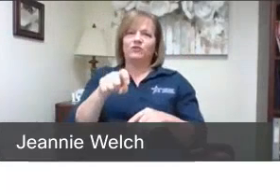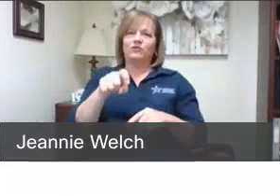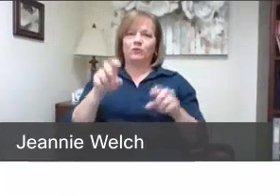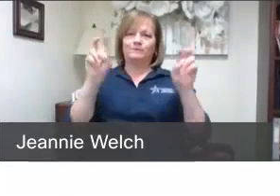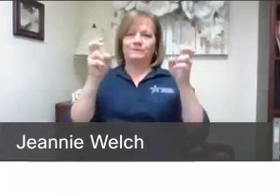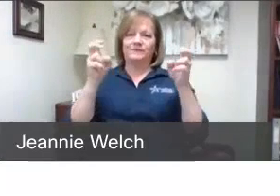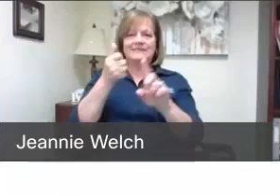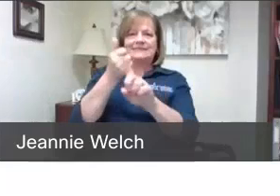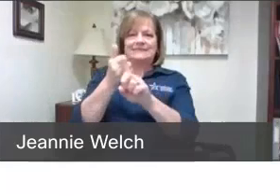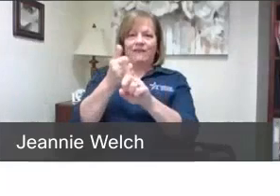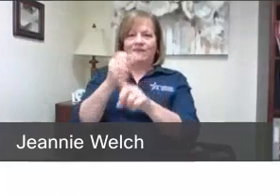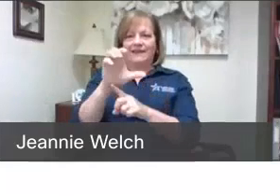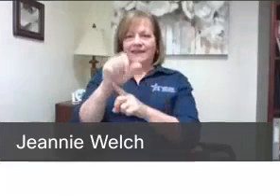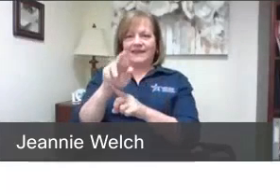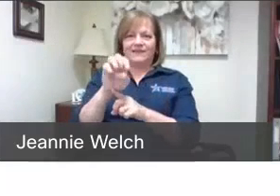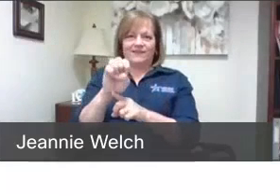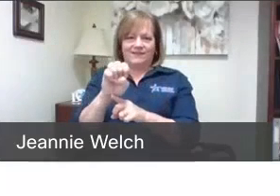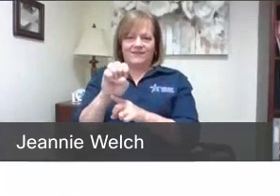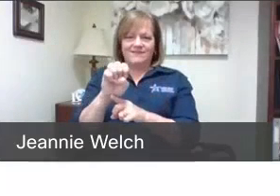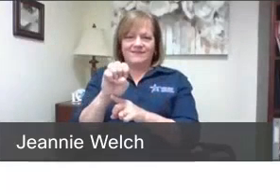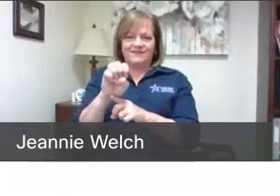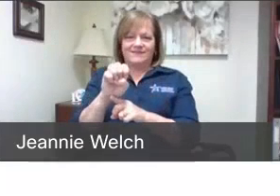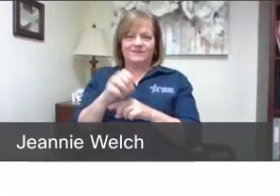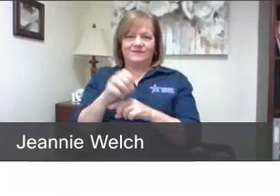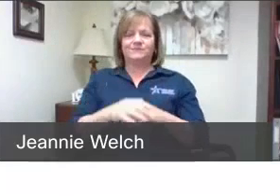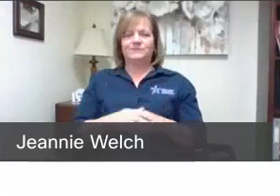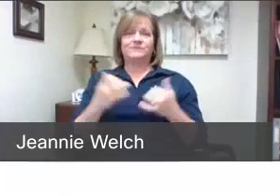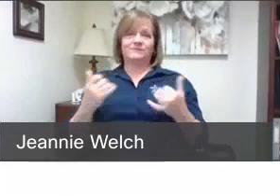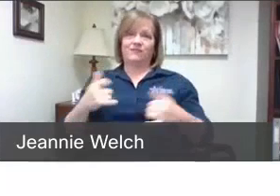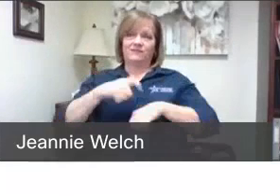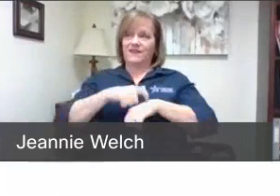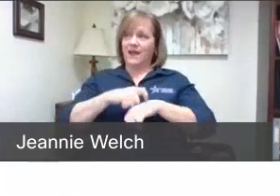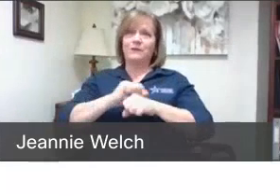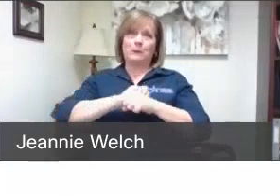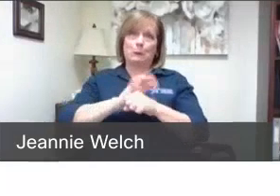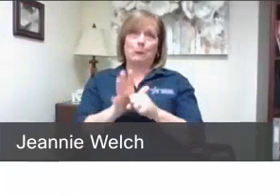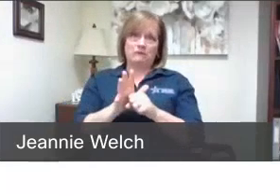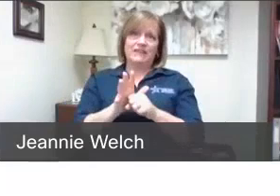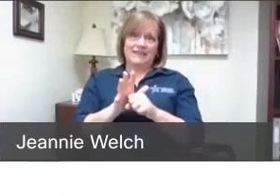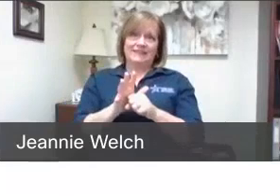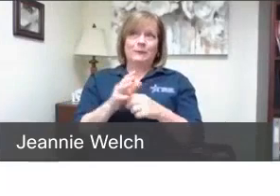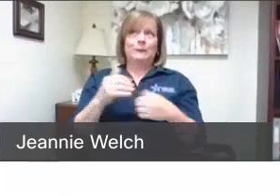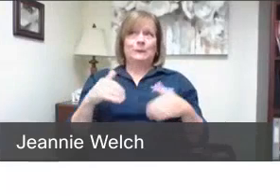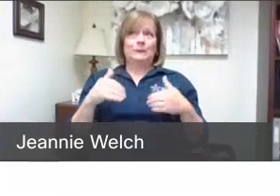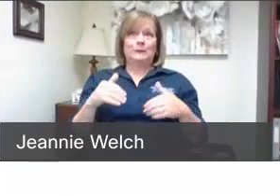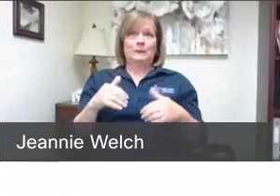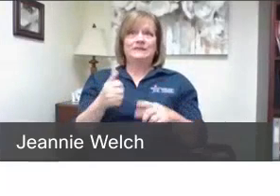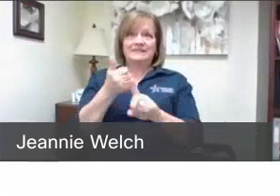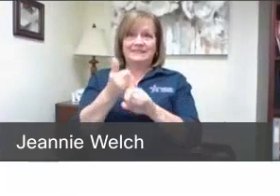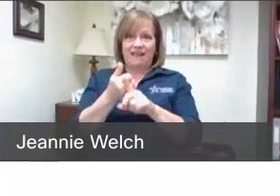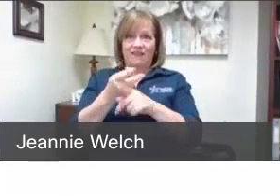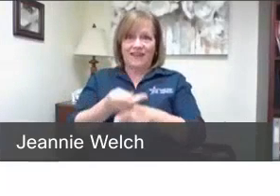right now in the age of COVID, self-care is very,